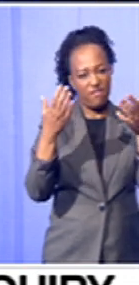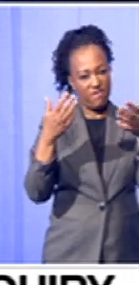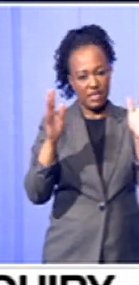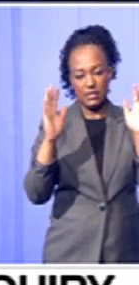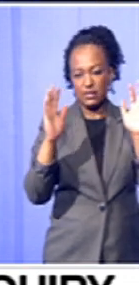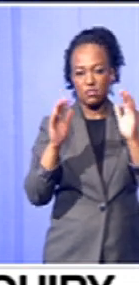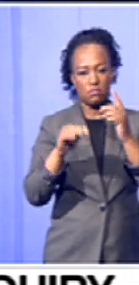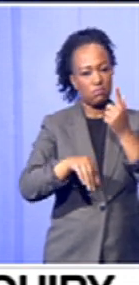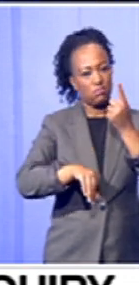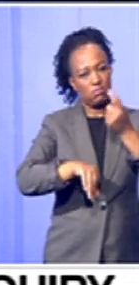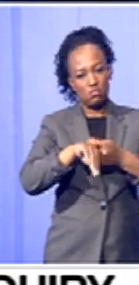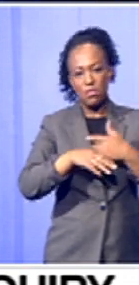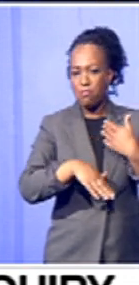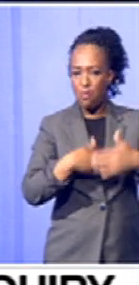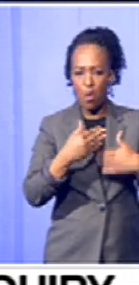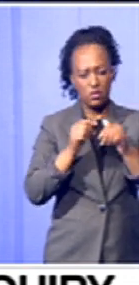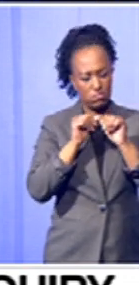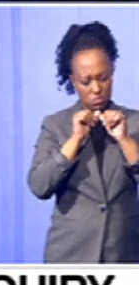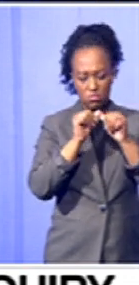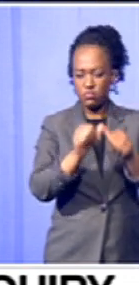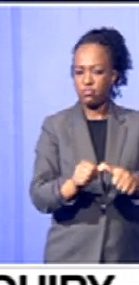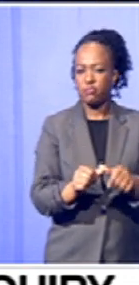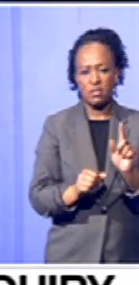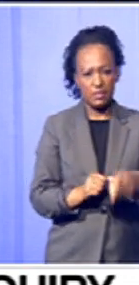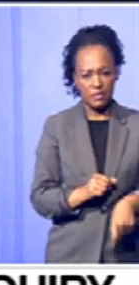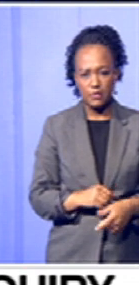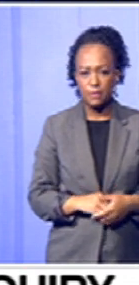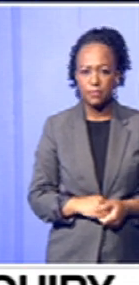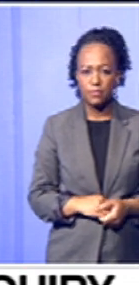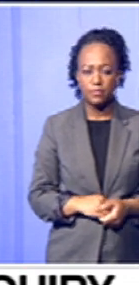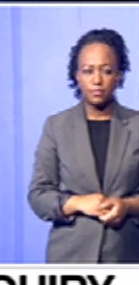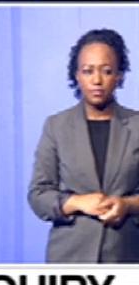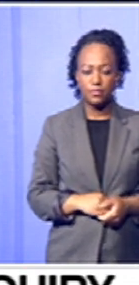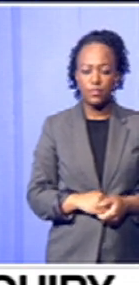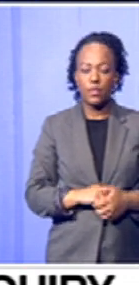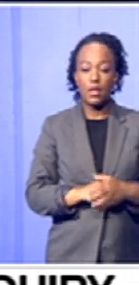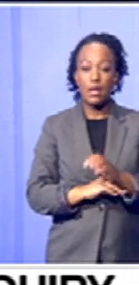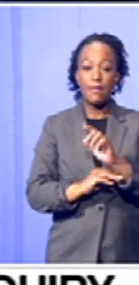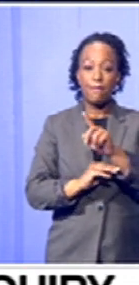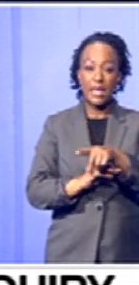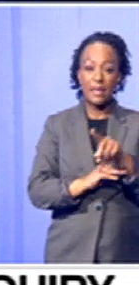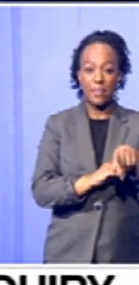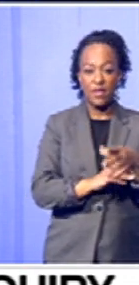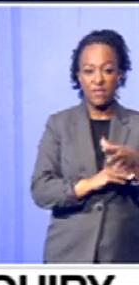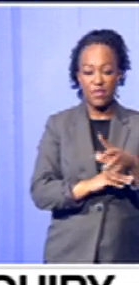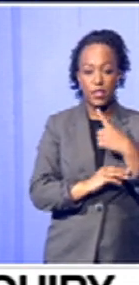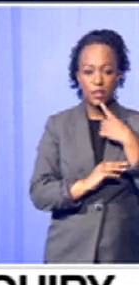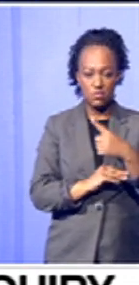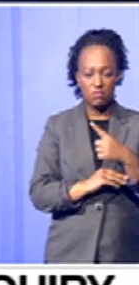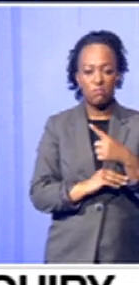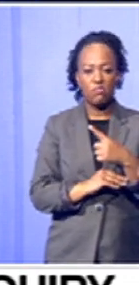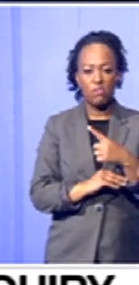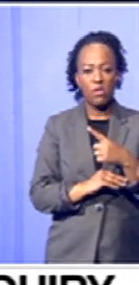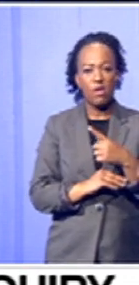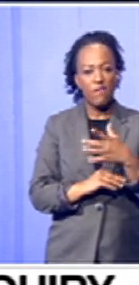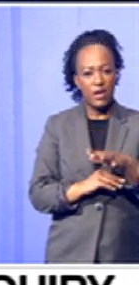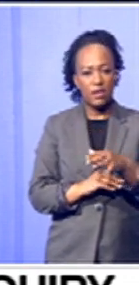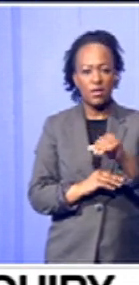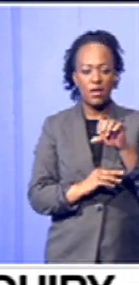process should go ahead. And the public protector took this matter up to the Supreme